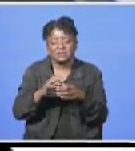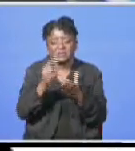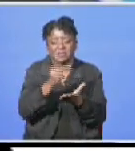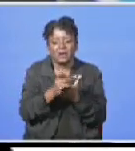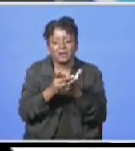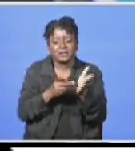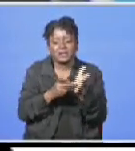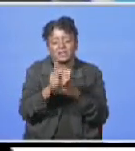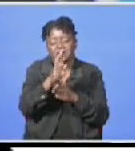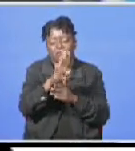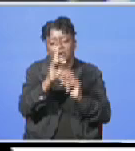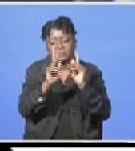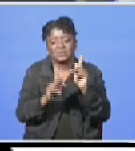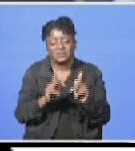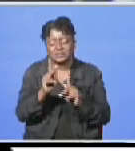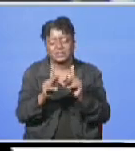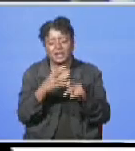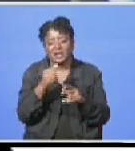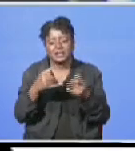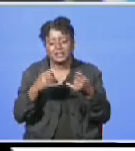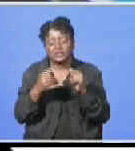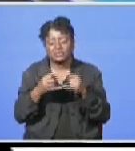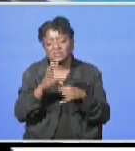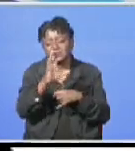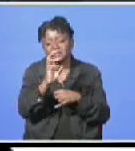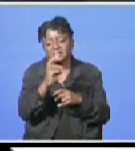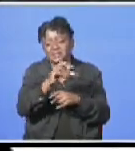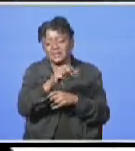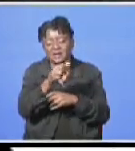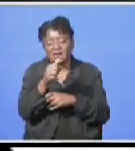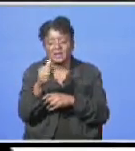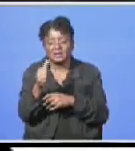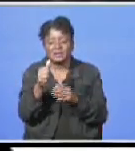and injuring six others. Justice Deborah Frazier is presiding over the trial.